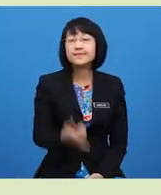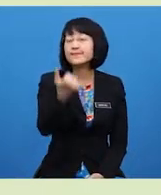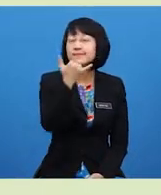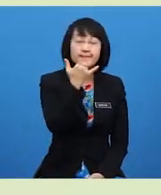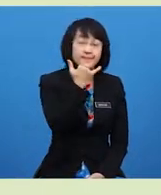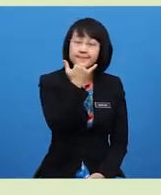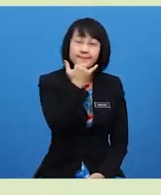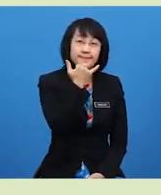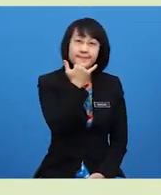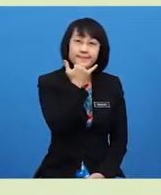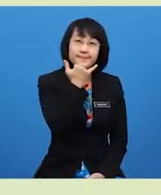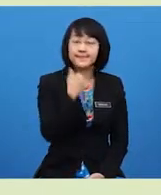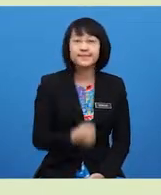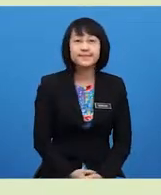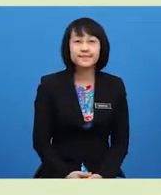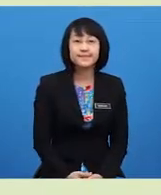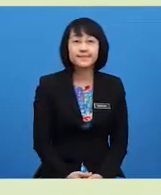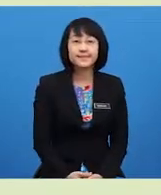It's false.